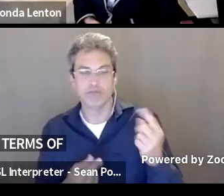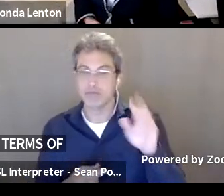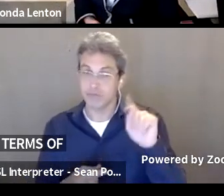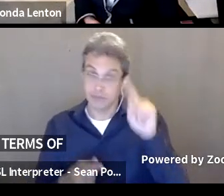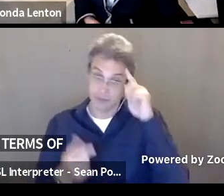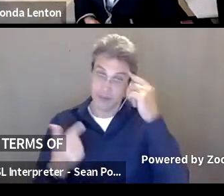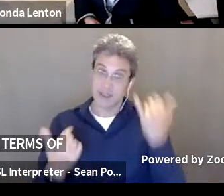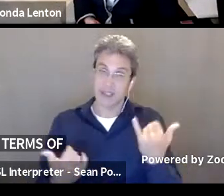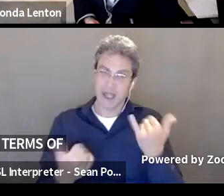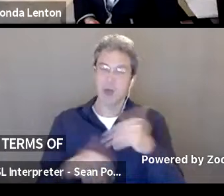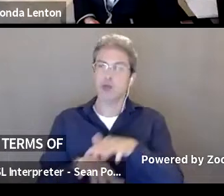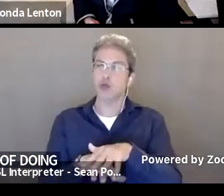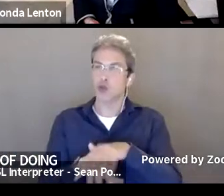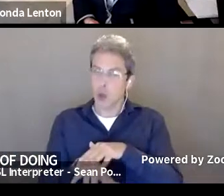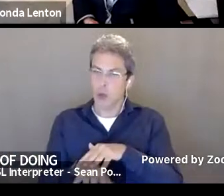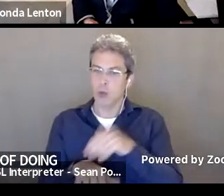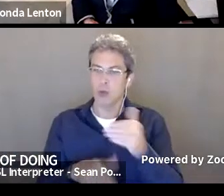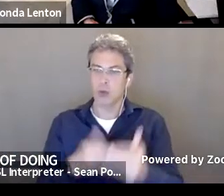quite slowly.